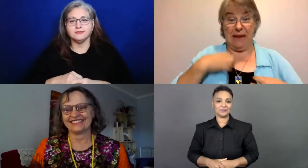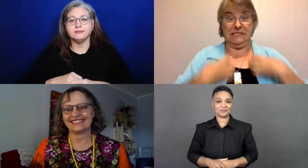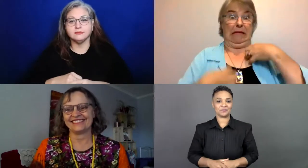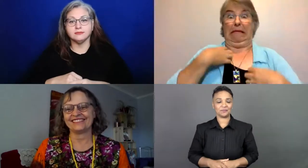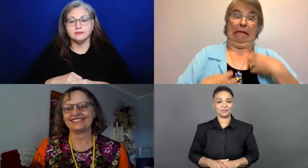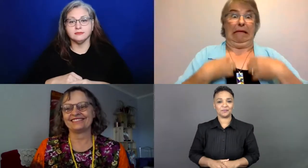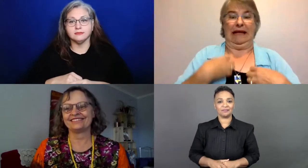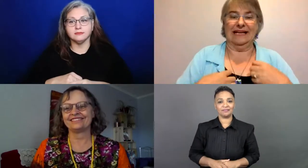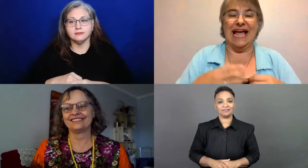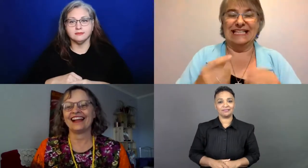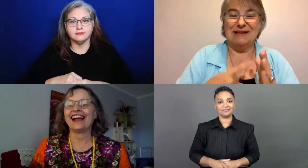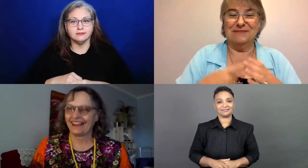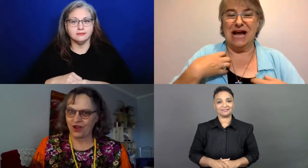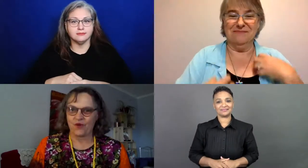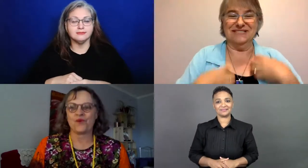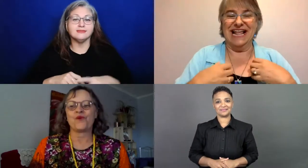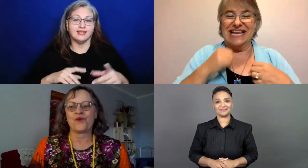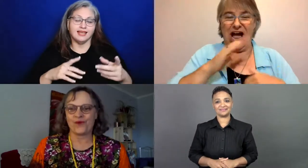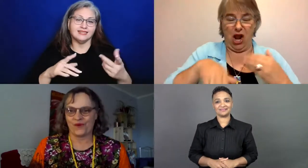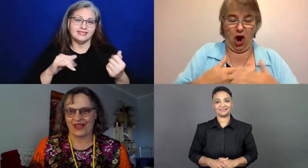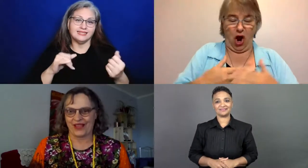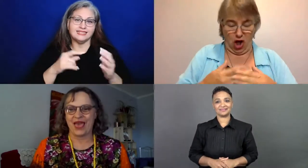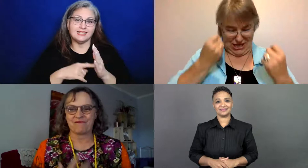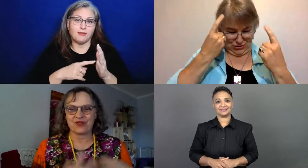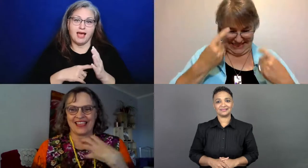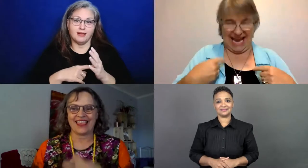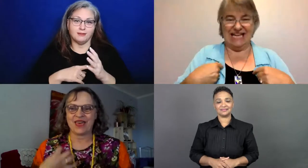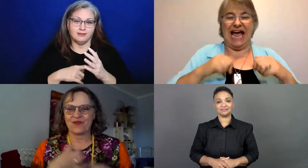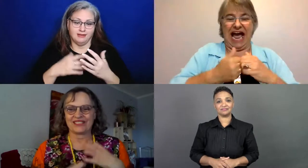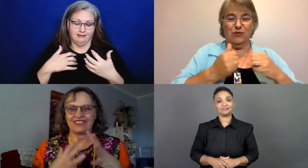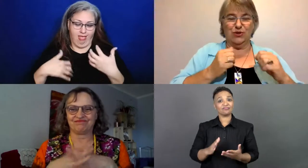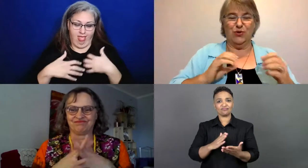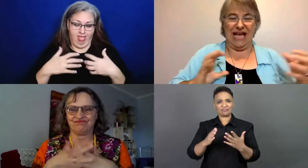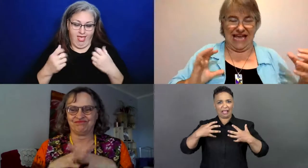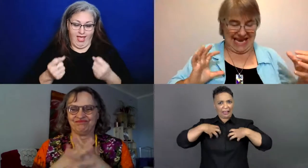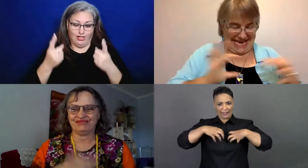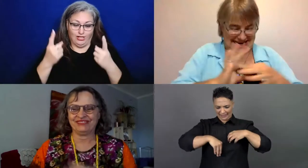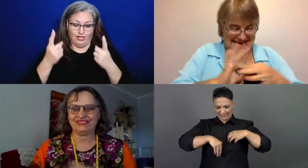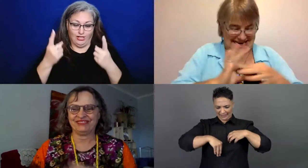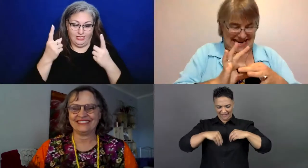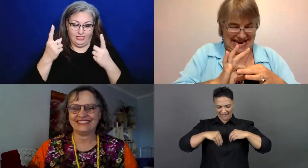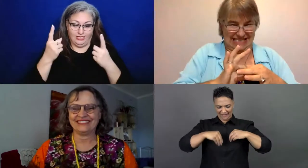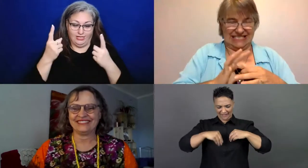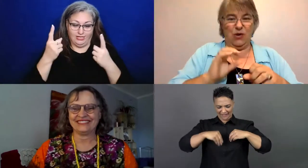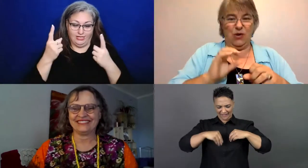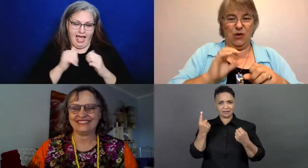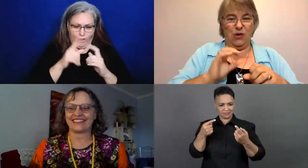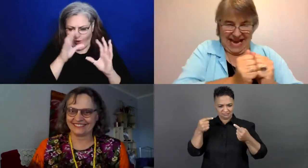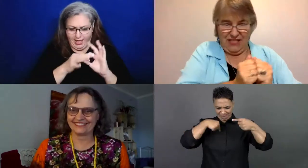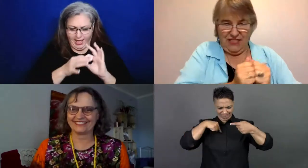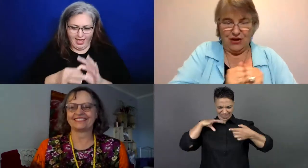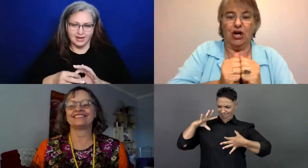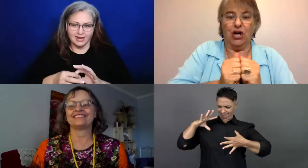Sometimes it could just be a movie. And sometimes not all understand how to connect. So